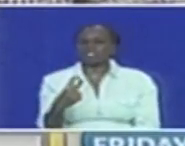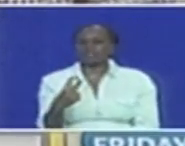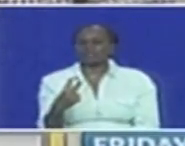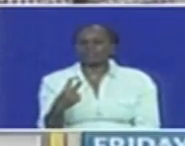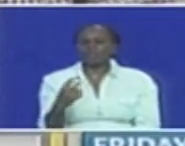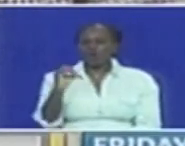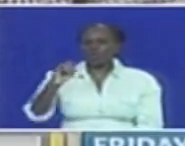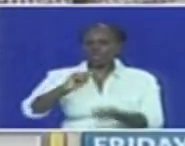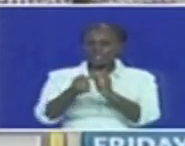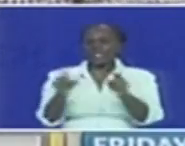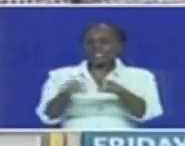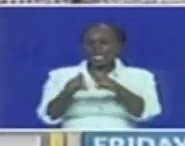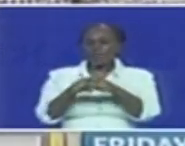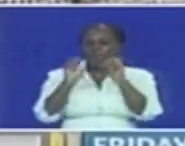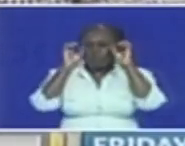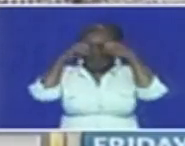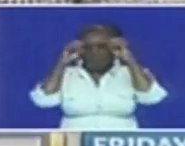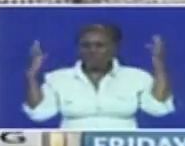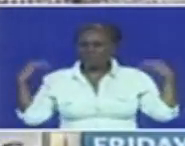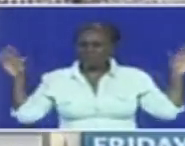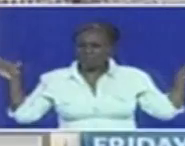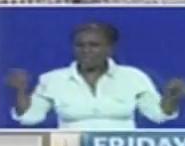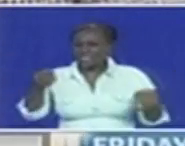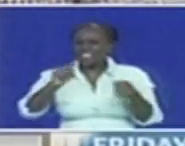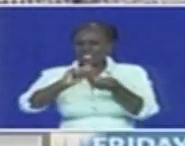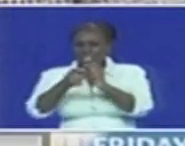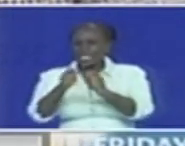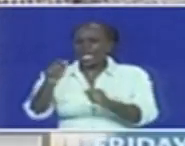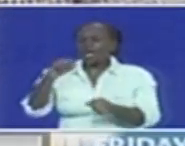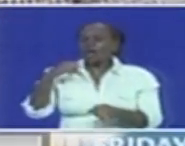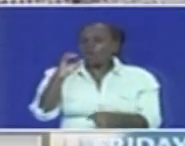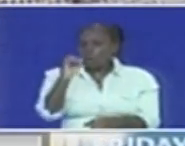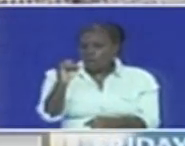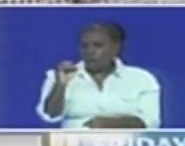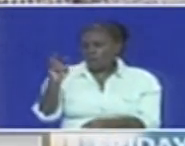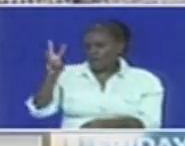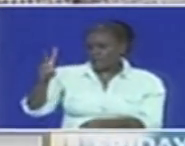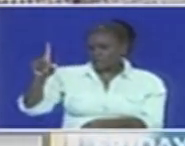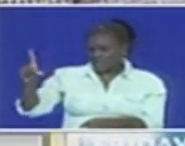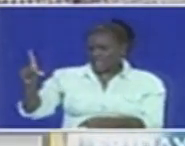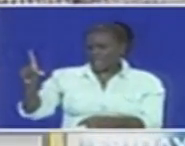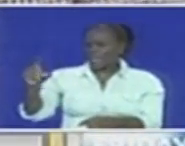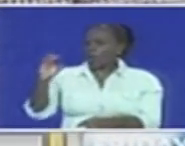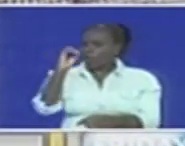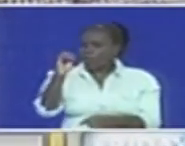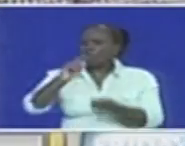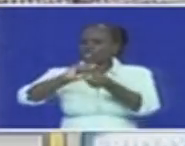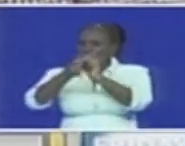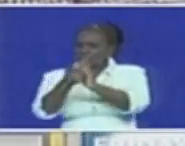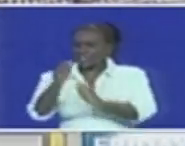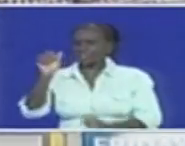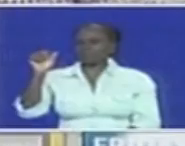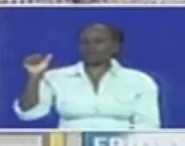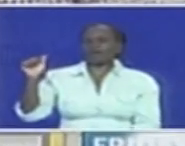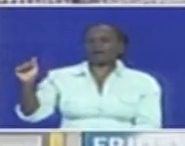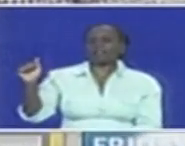owl, not the owl, that is bundi. Bundi, an owl, O-W-L. Okay. An owl, an oven,